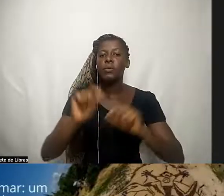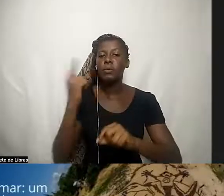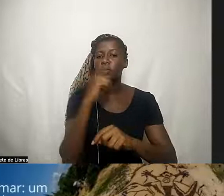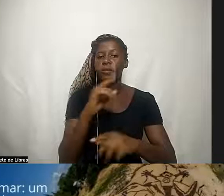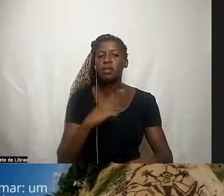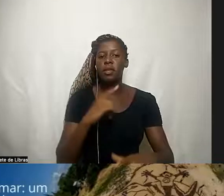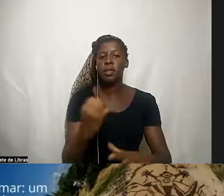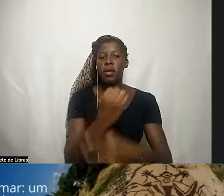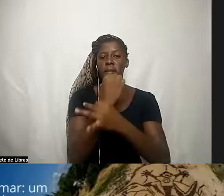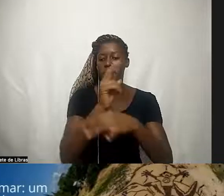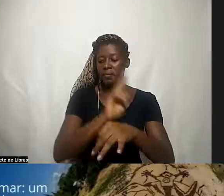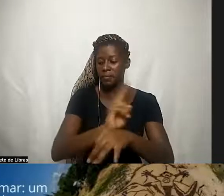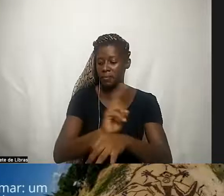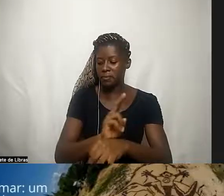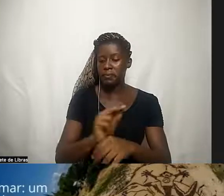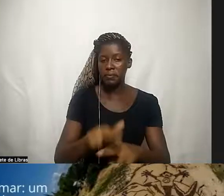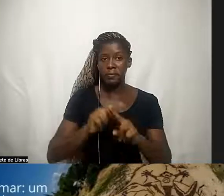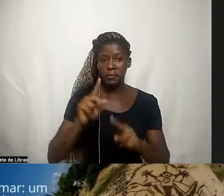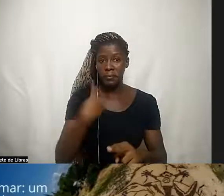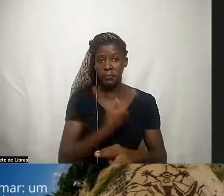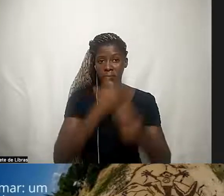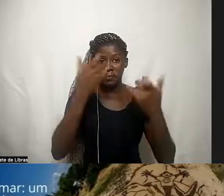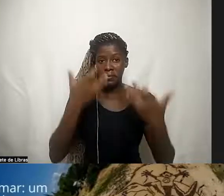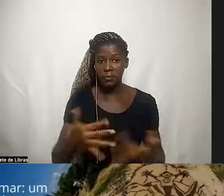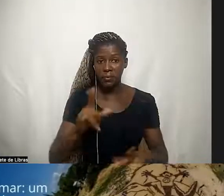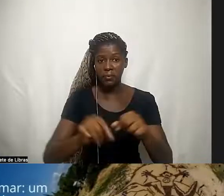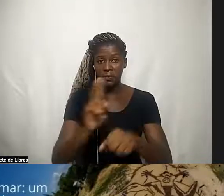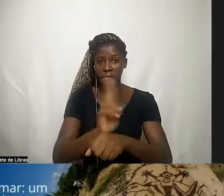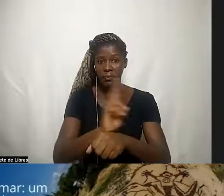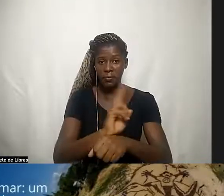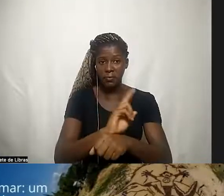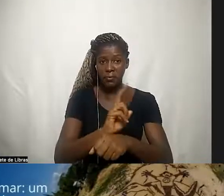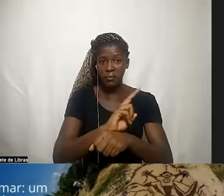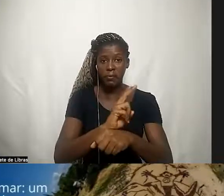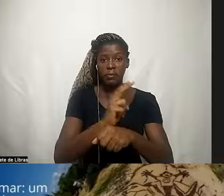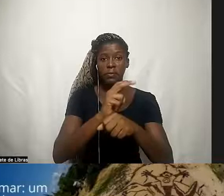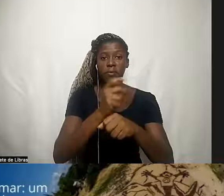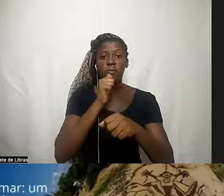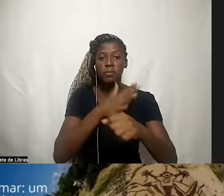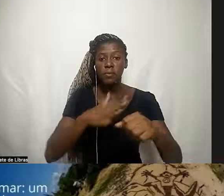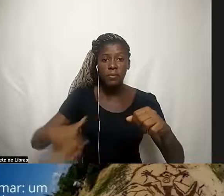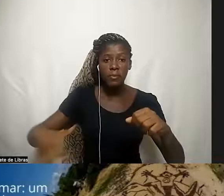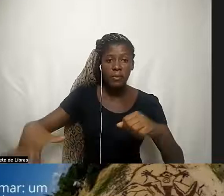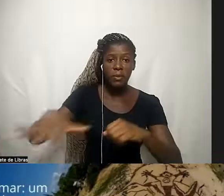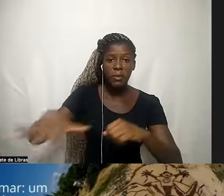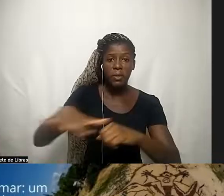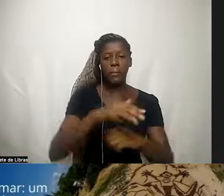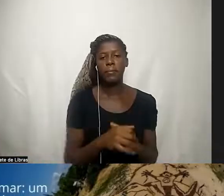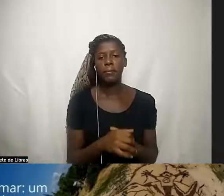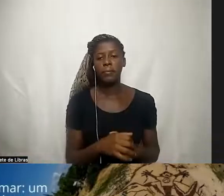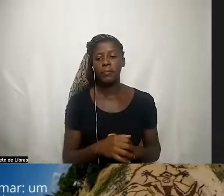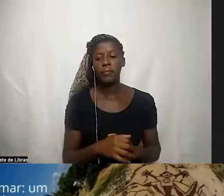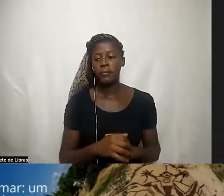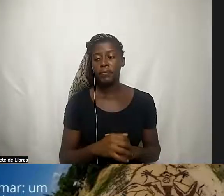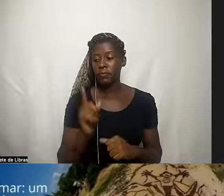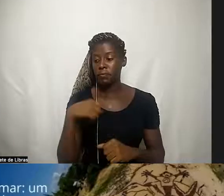how do we do that to cause conservation? We're talking about marine conservation. There